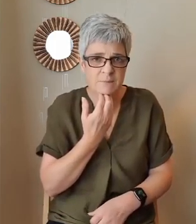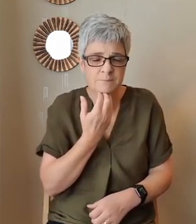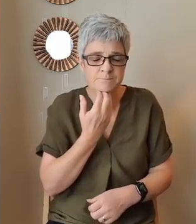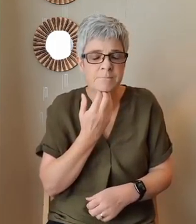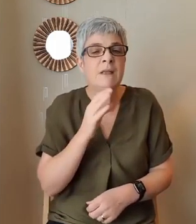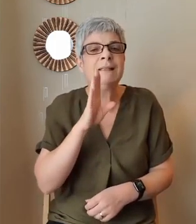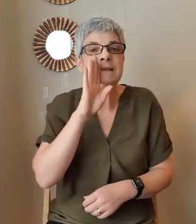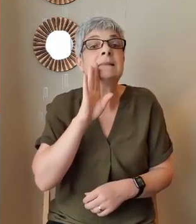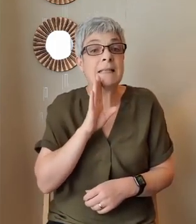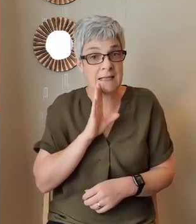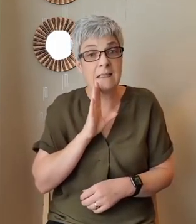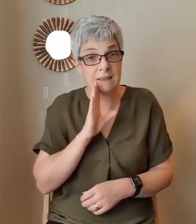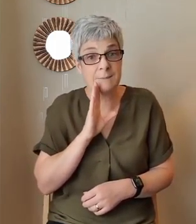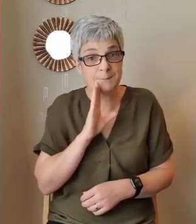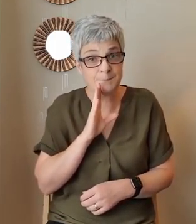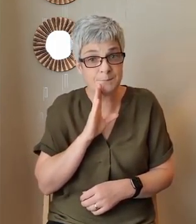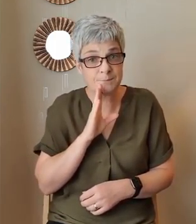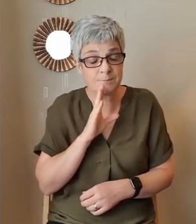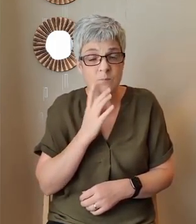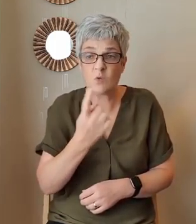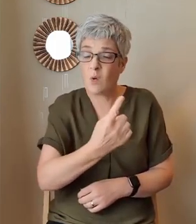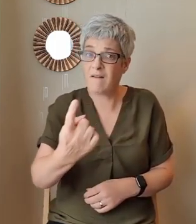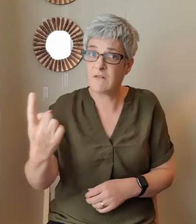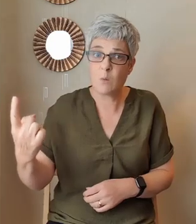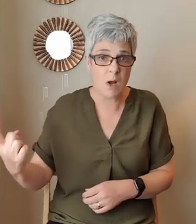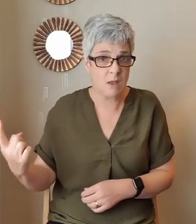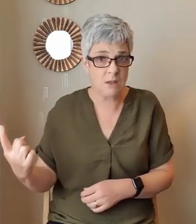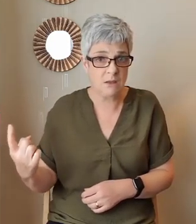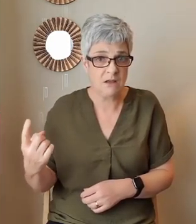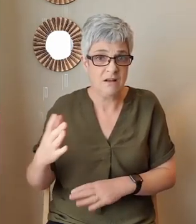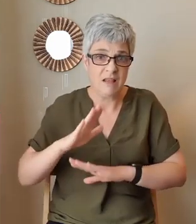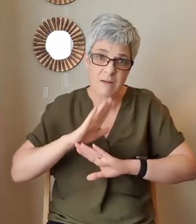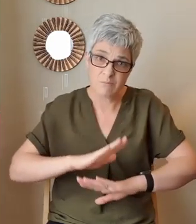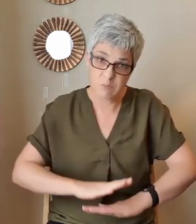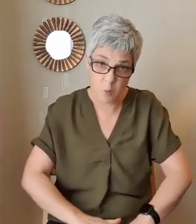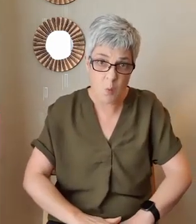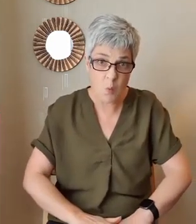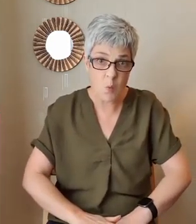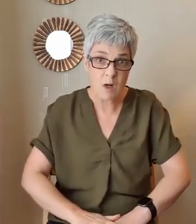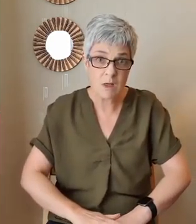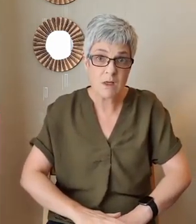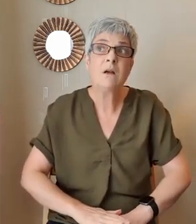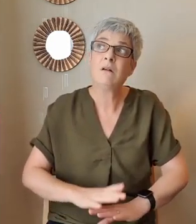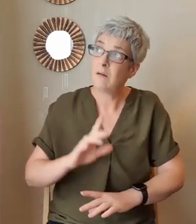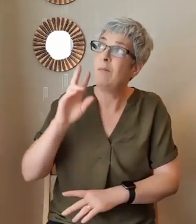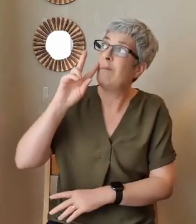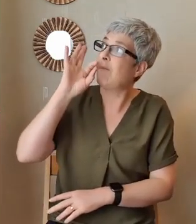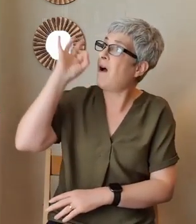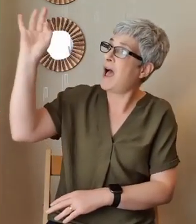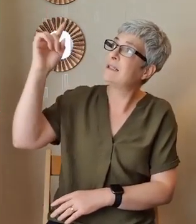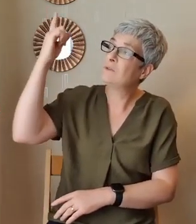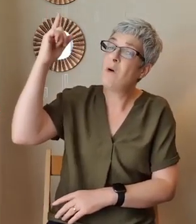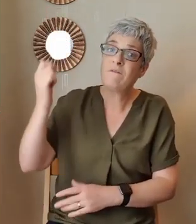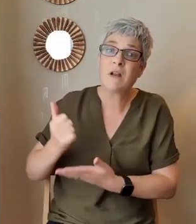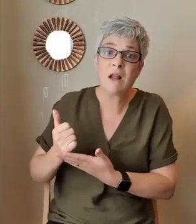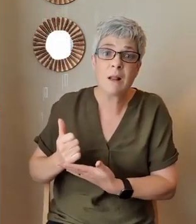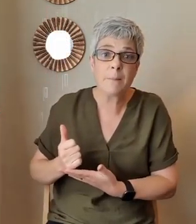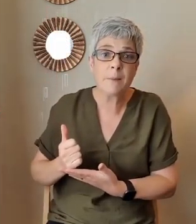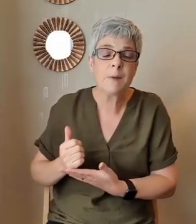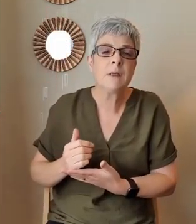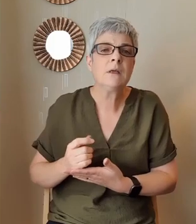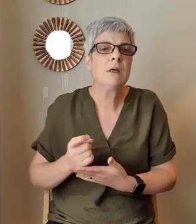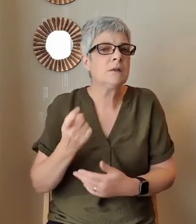And then sadly, not everyone who is brought low turns to God. It is not simply when life